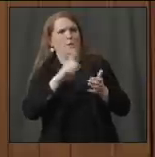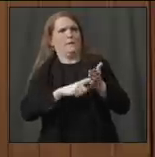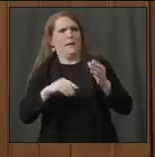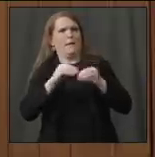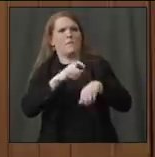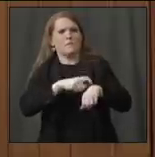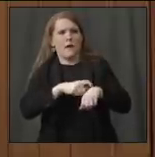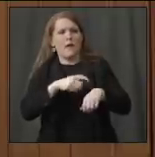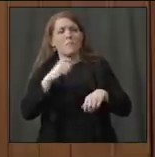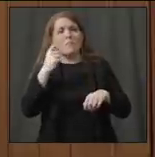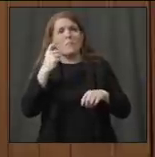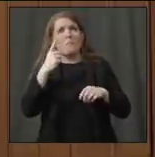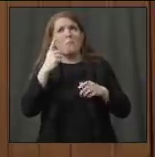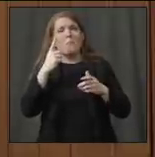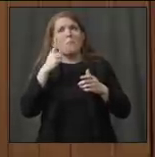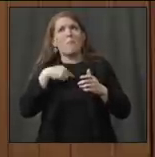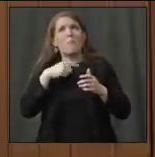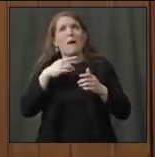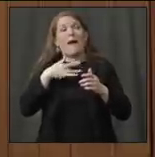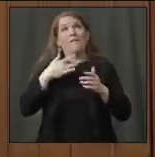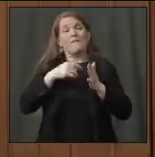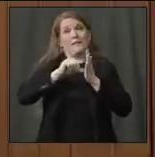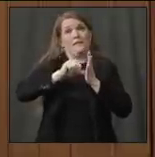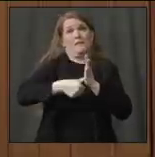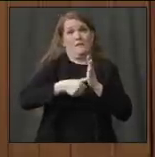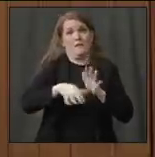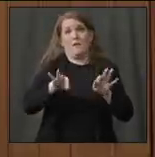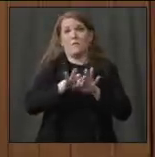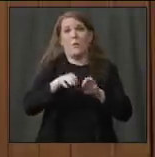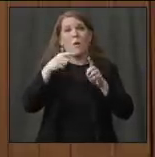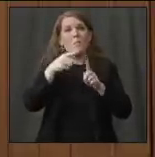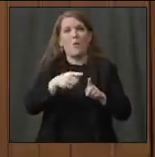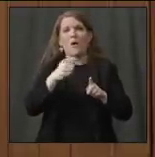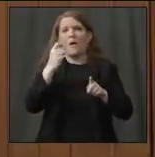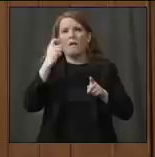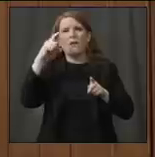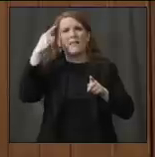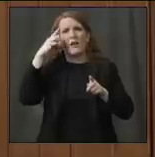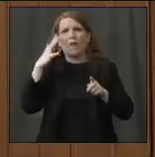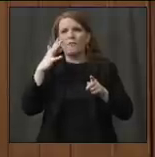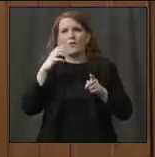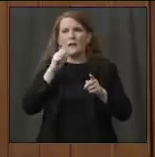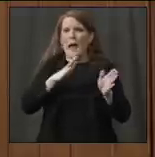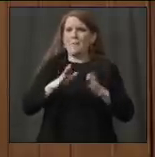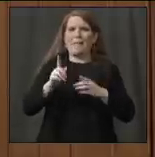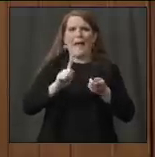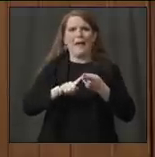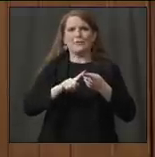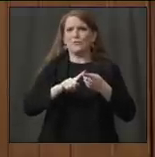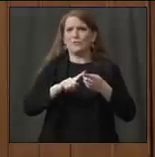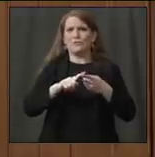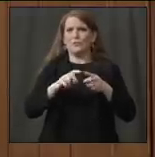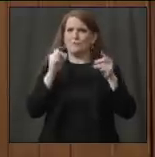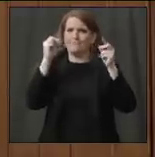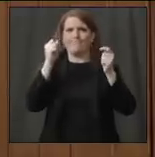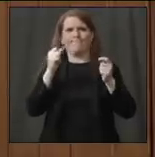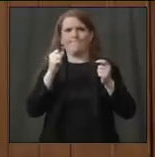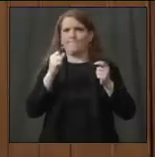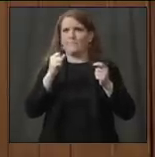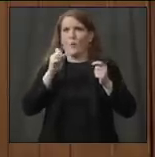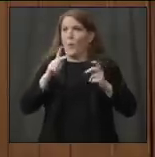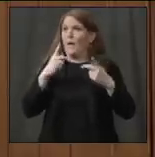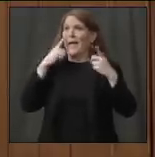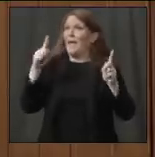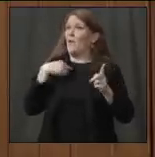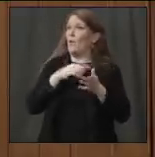the switch and everything's open immediately. We're looking very carefully at the types of activities that have the greatest job